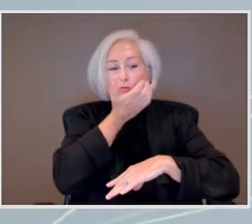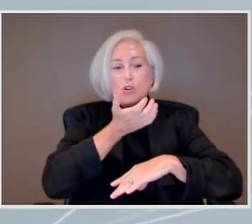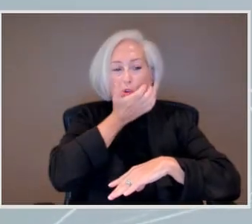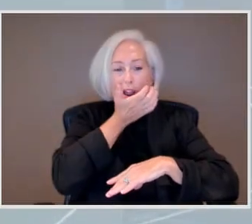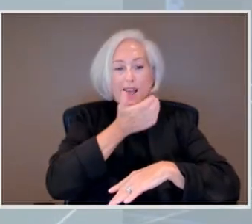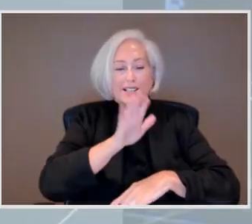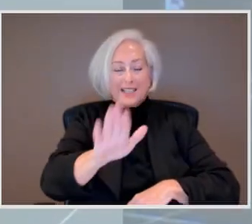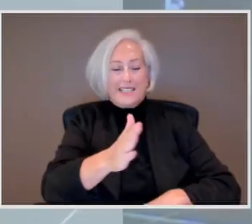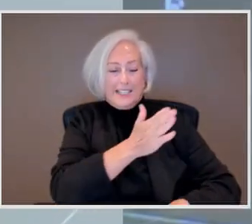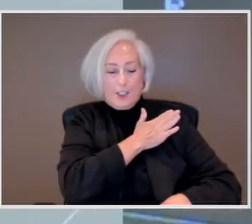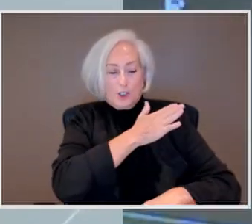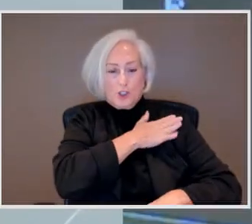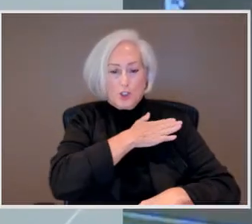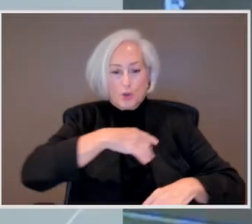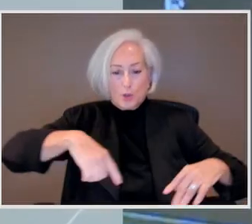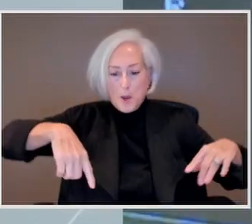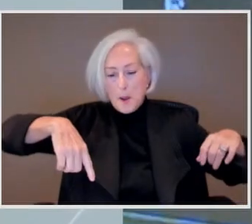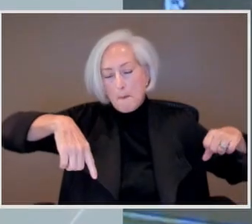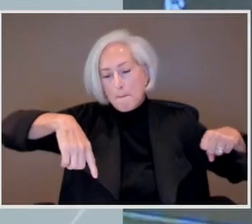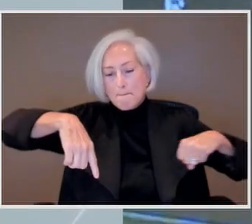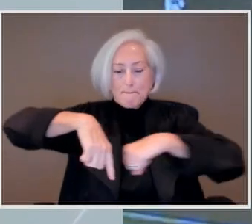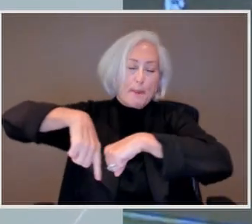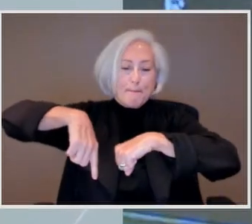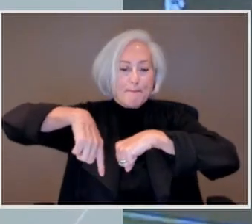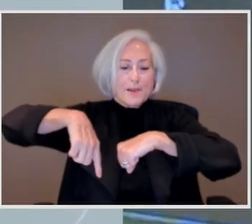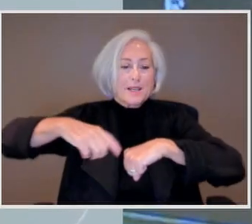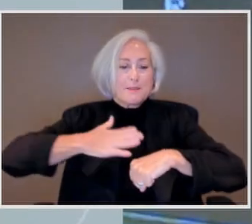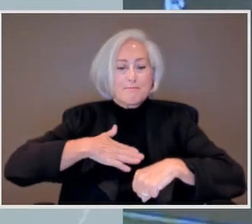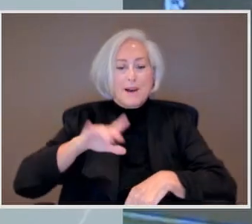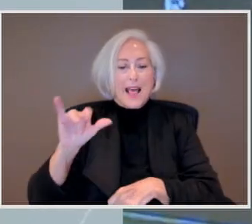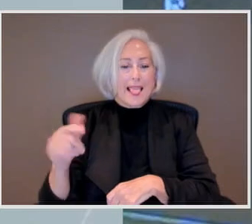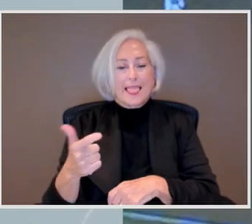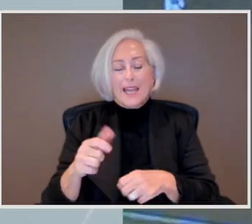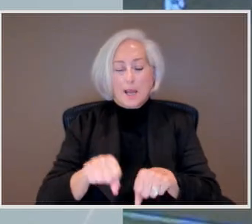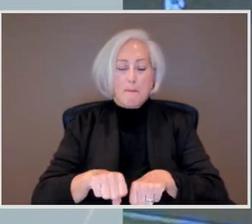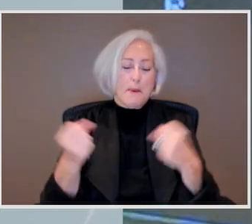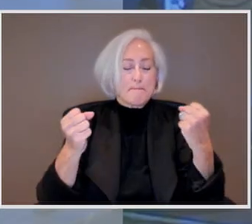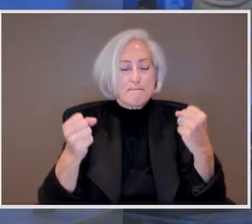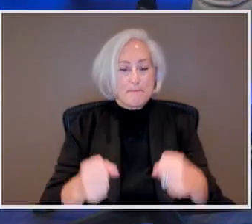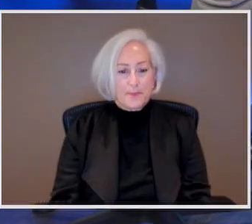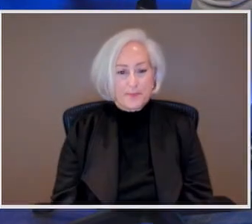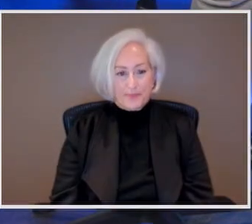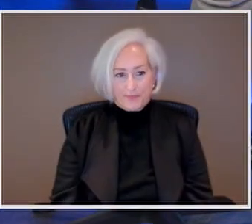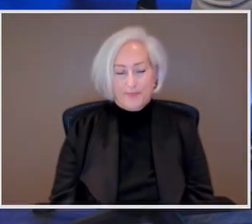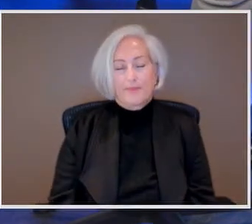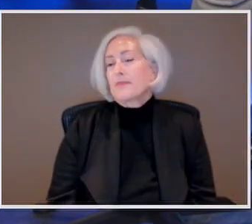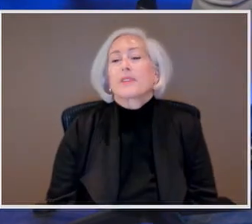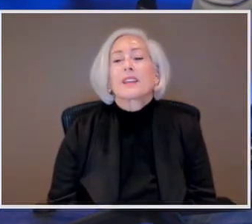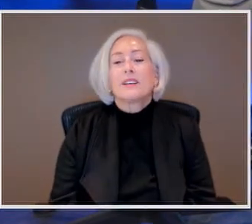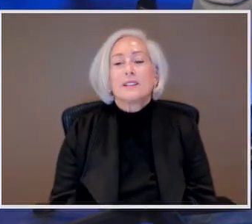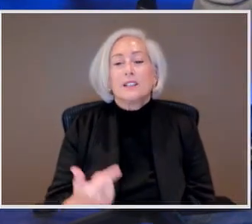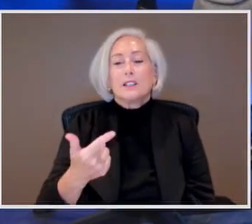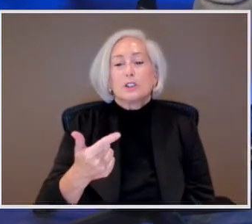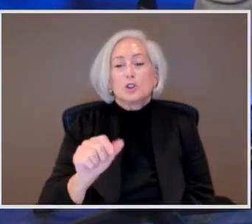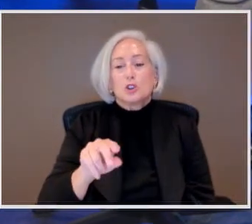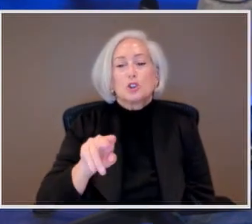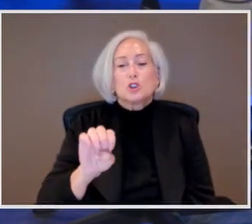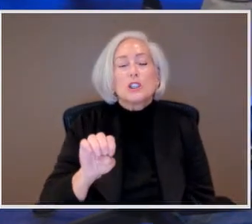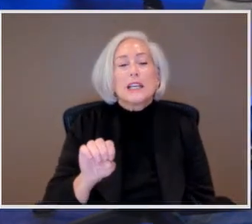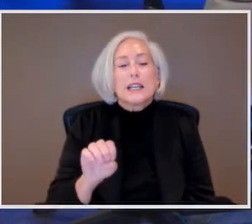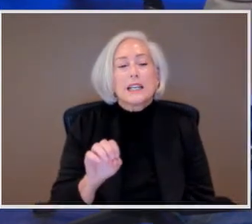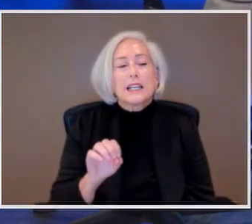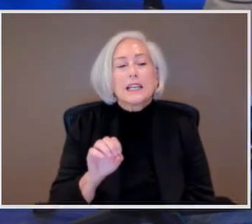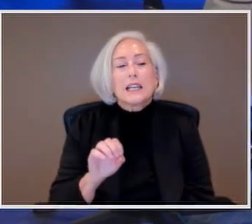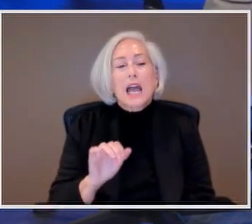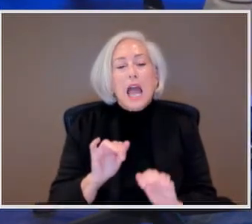it's just like that. Just like that. Well, and Jean has a question. Steve, maybe you can answer. How unusual